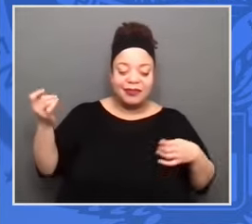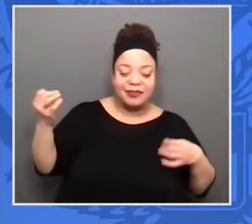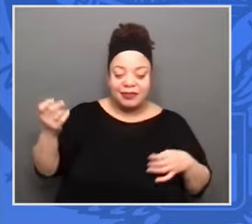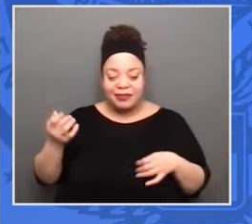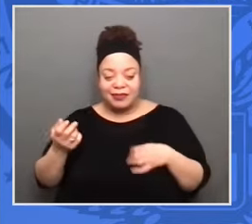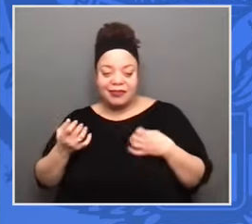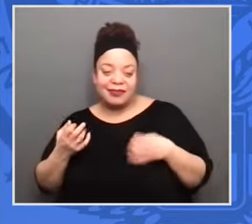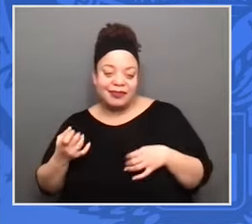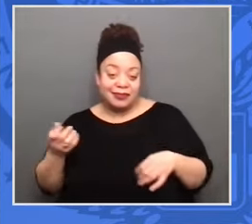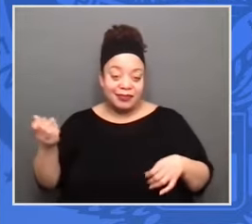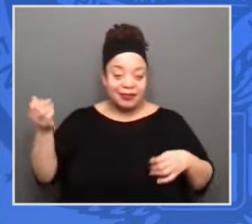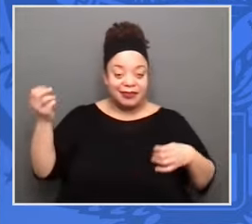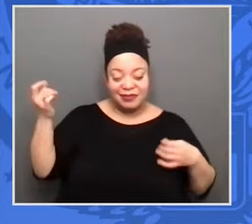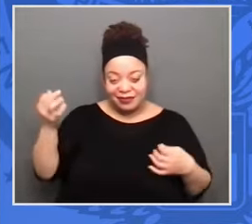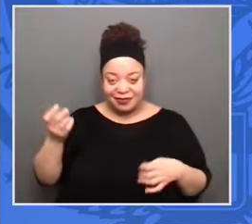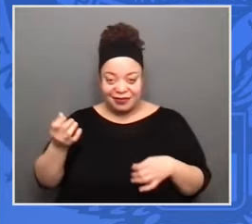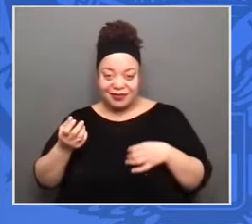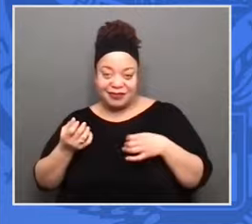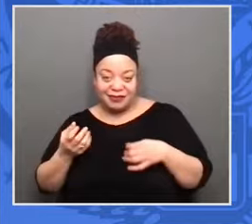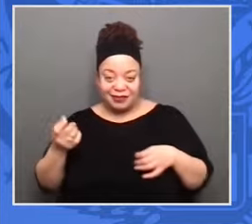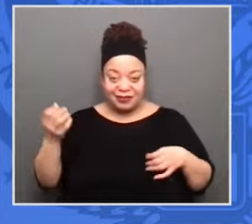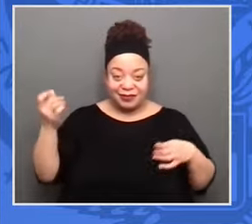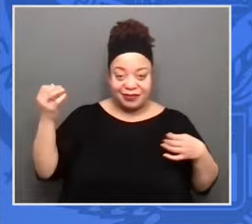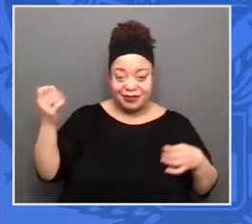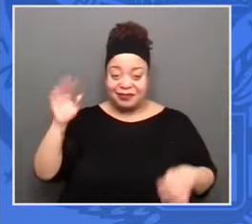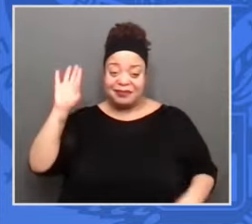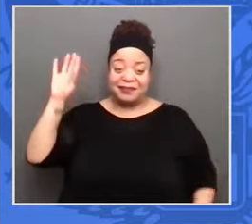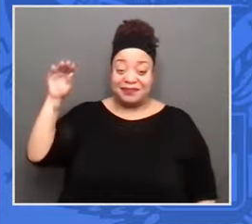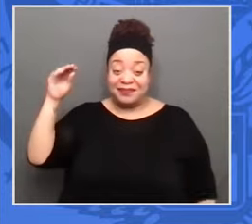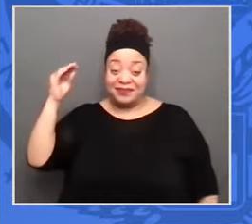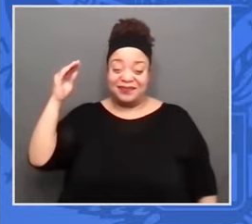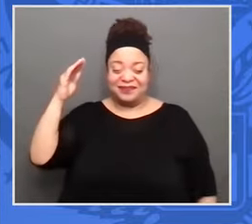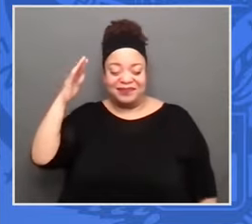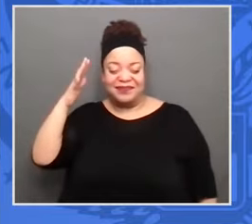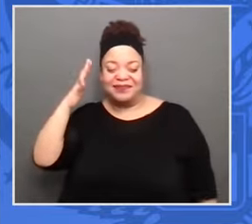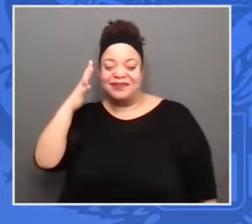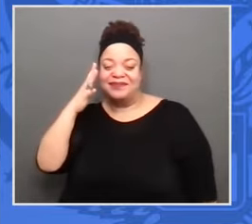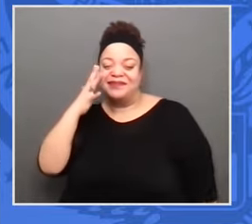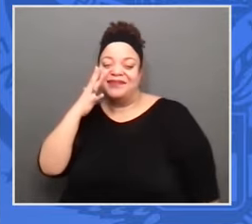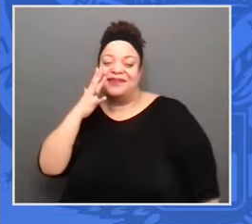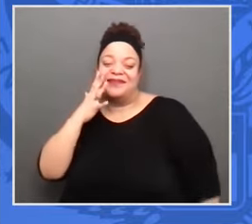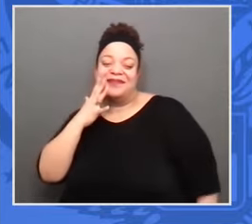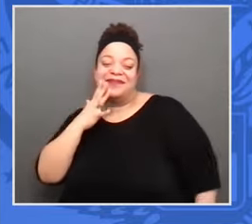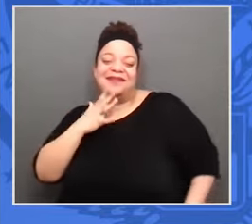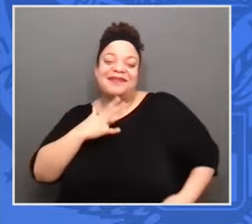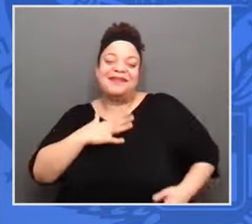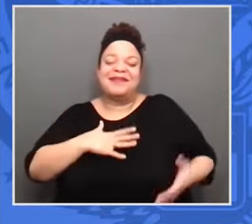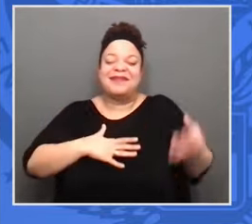Here comes the sun.